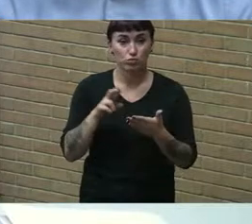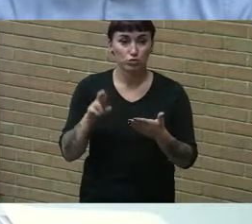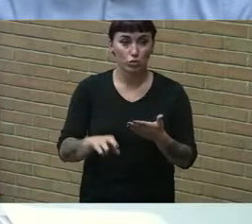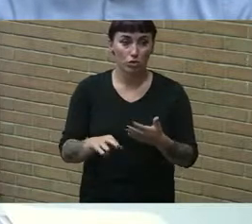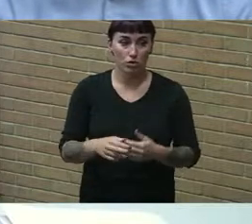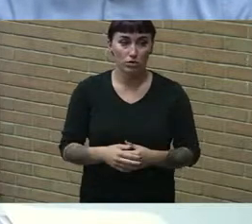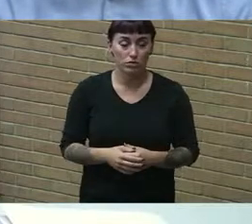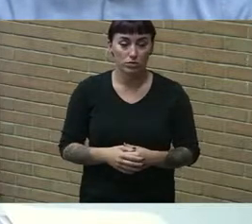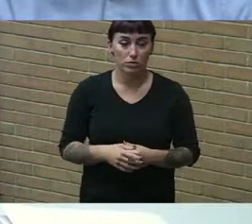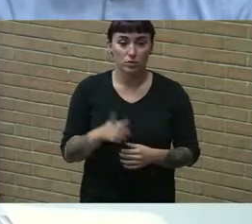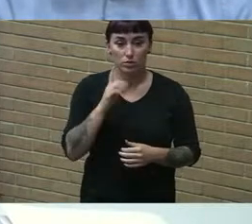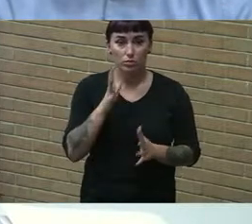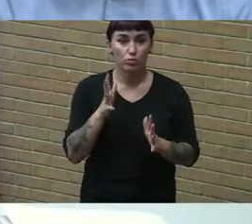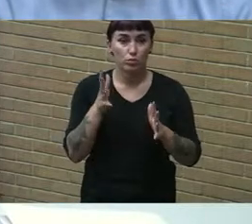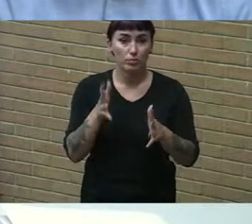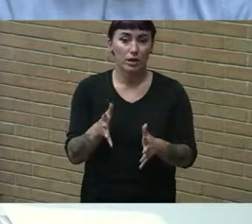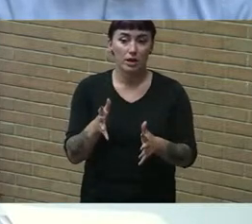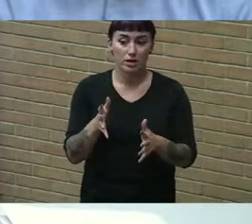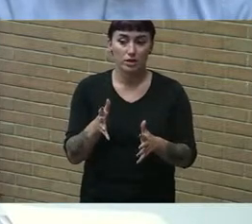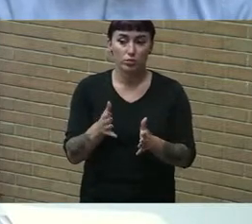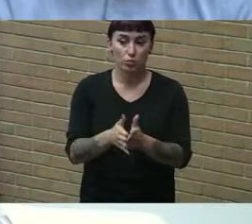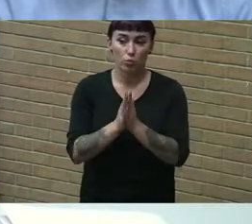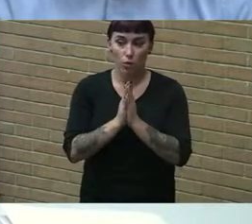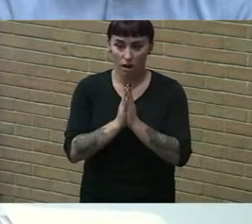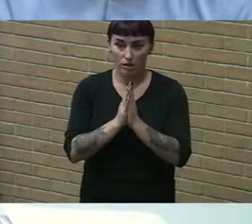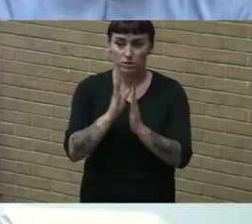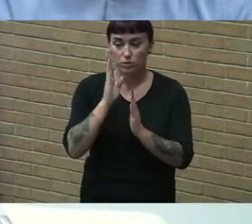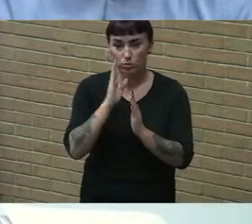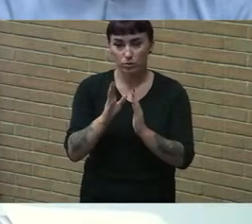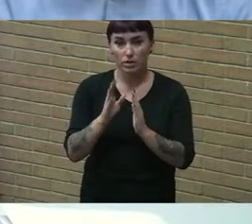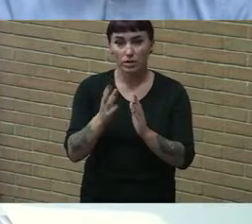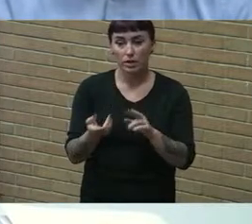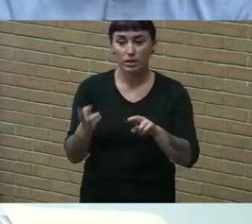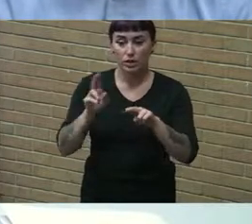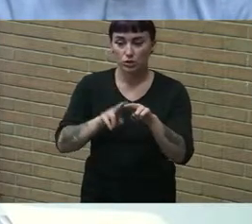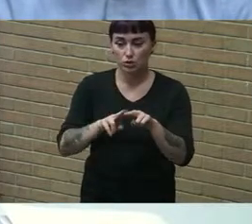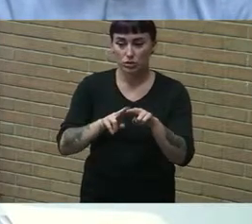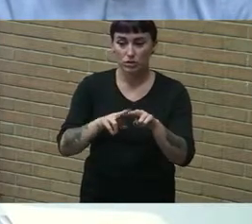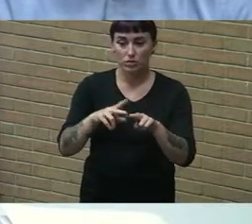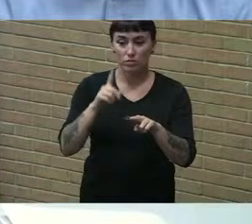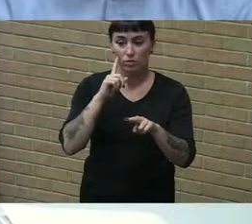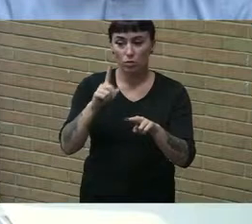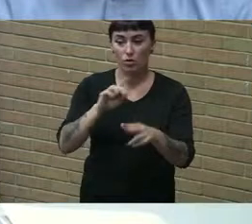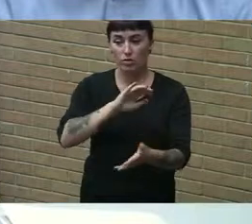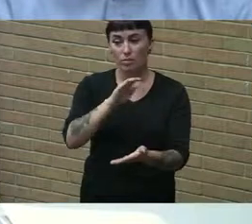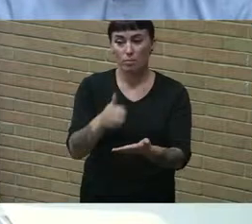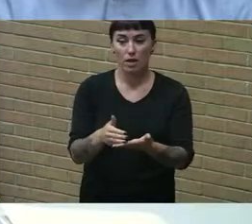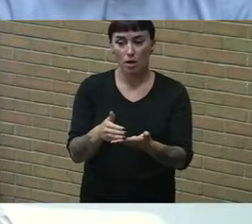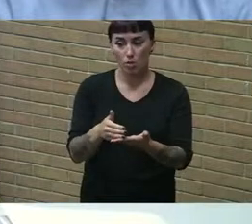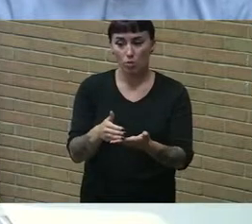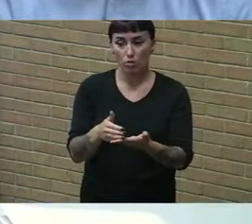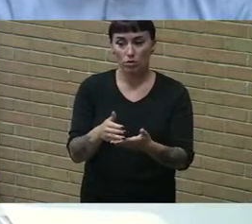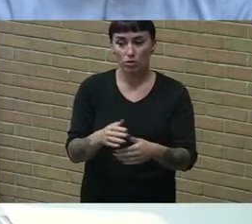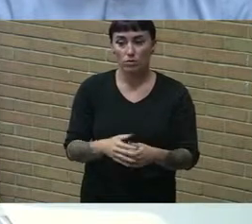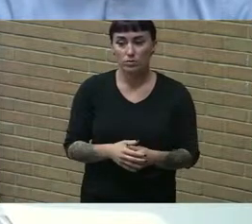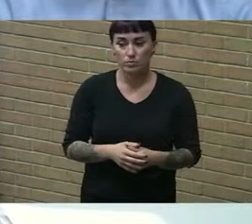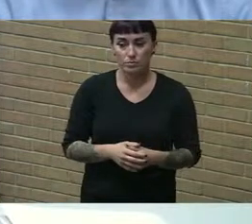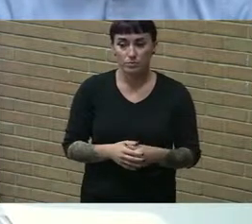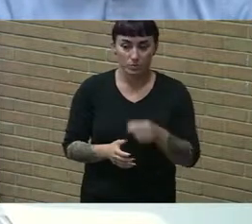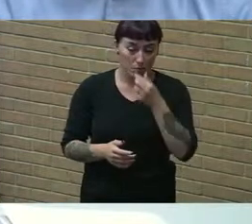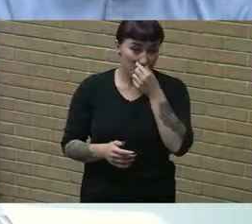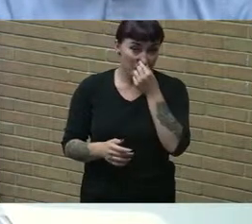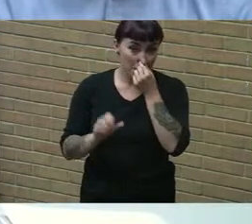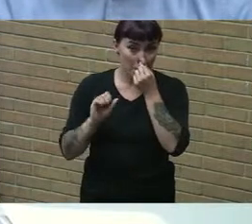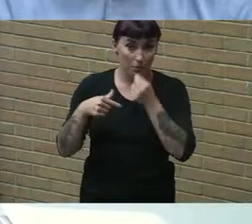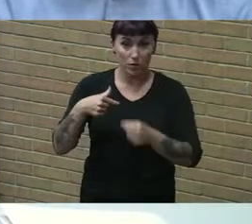result, the remaining request, which would be an increase in the amount of the